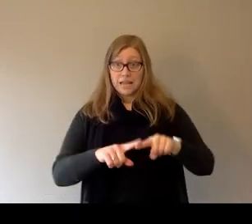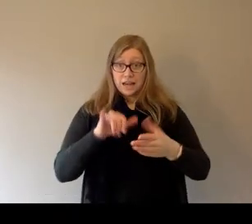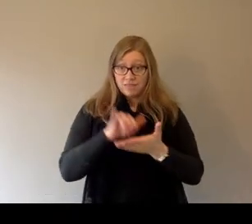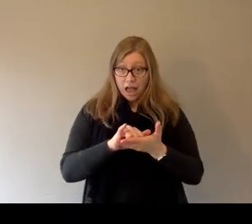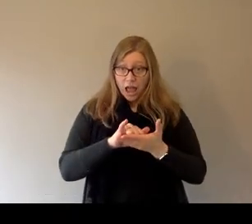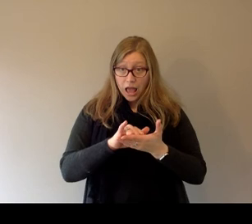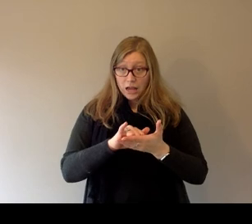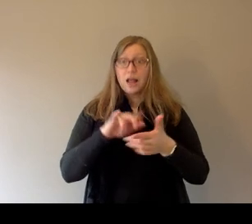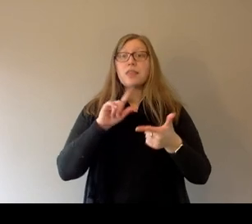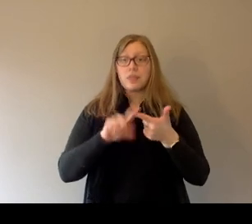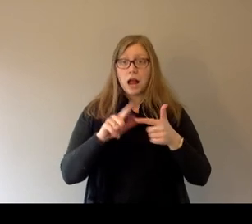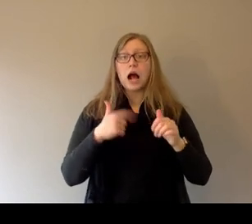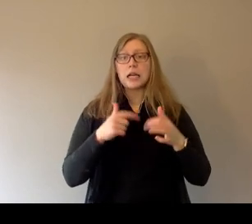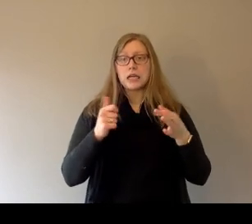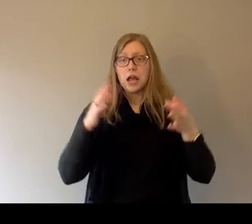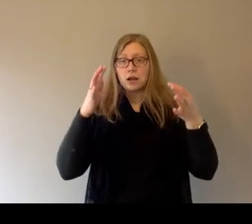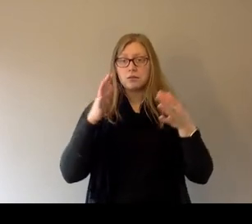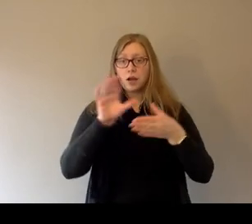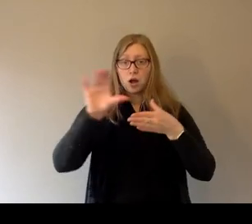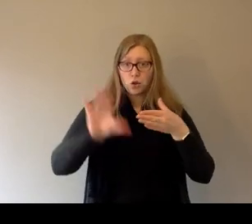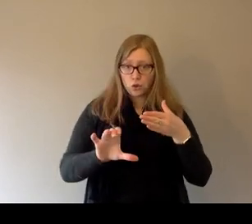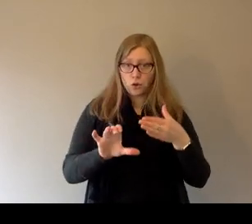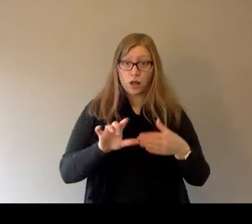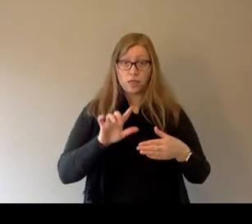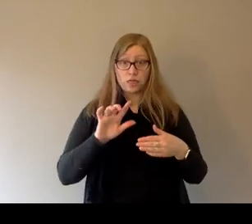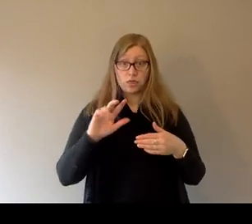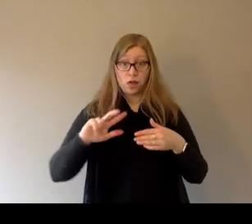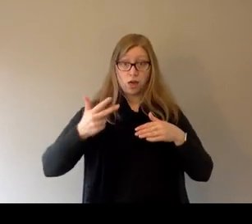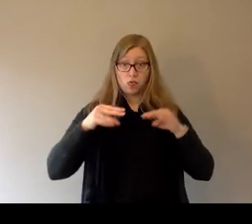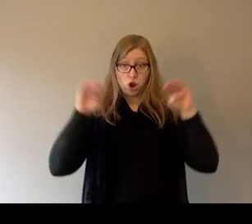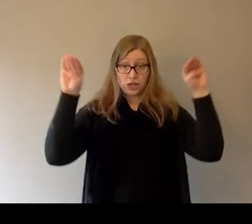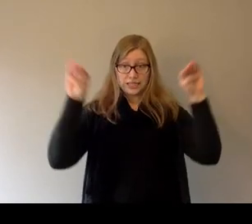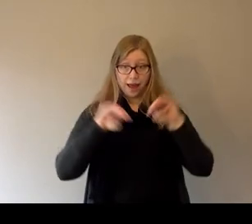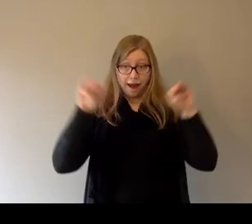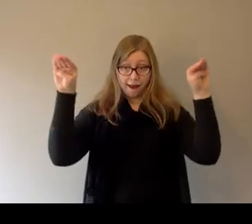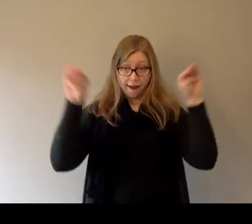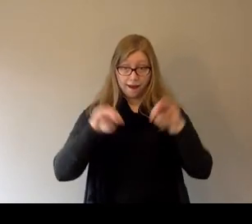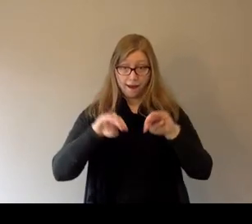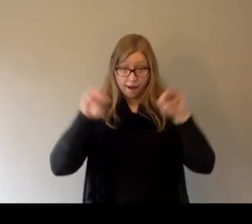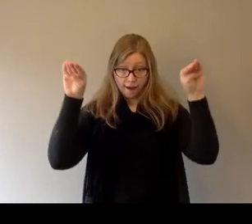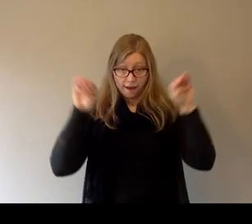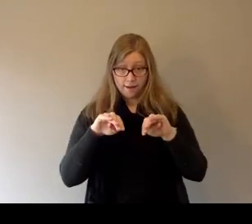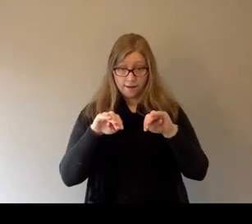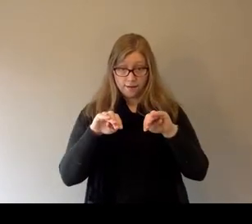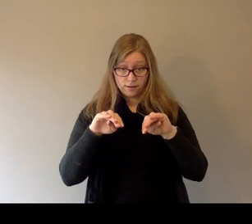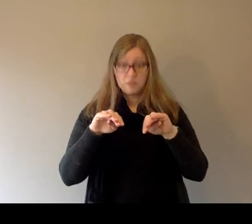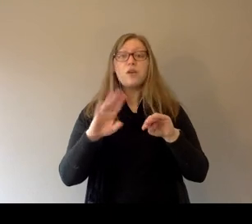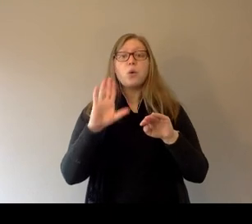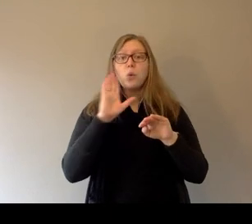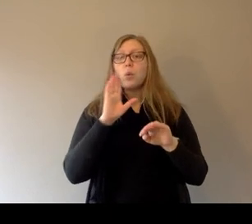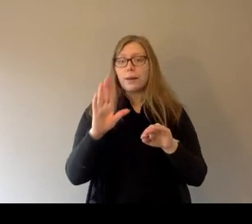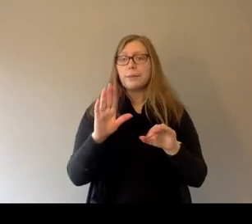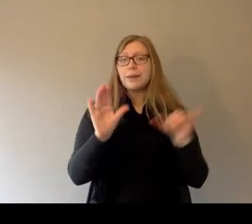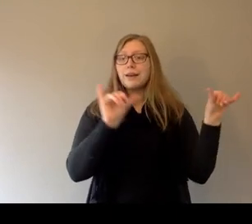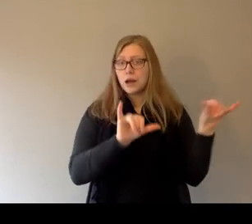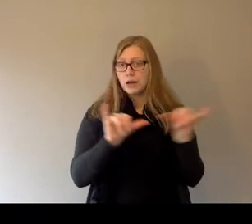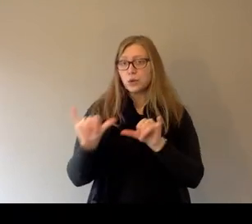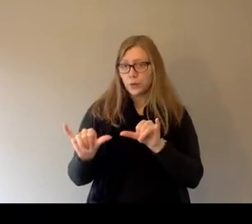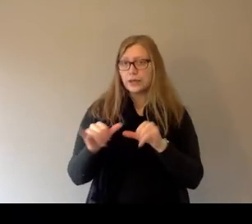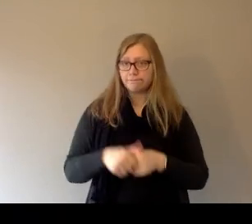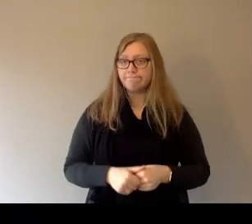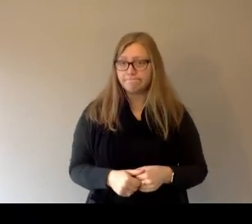the conclusion that this third side here is going to be